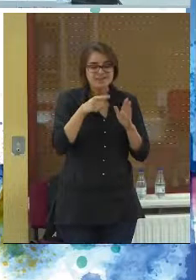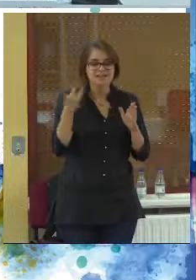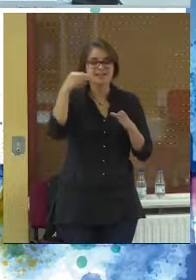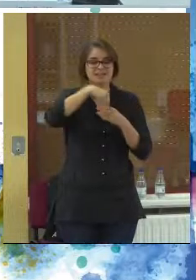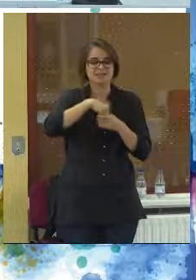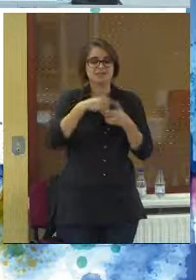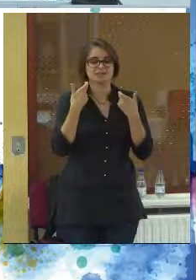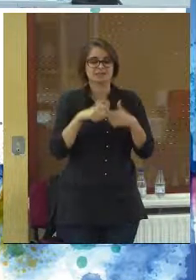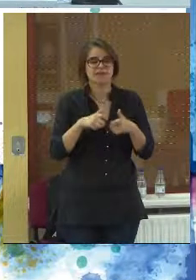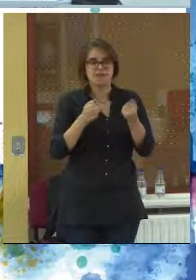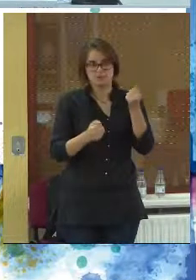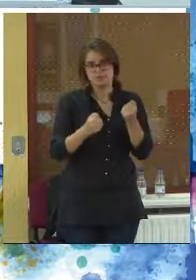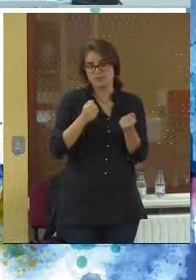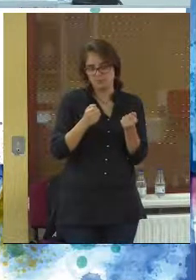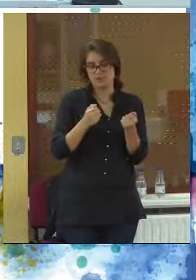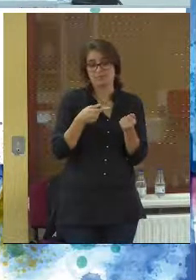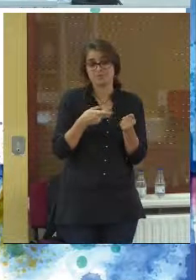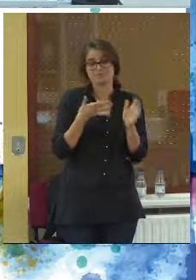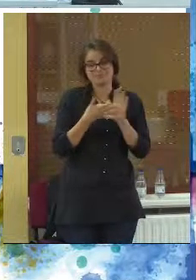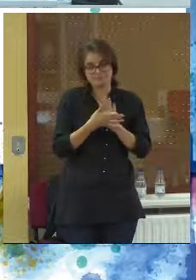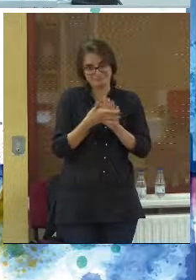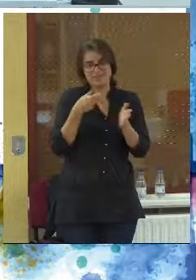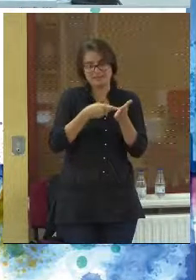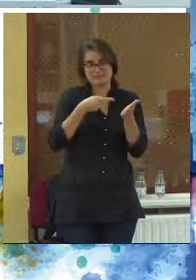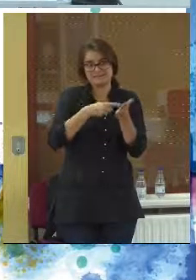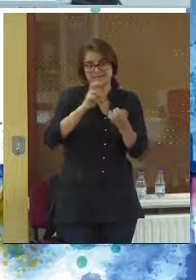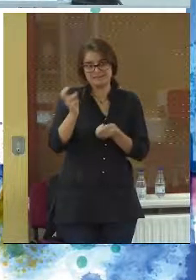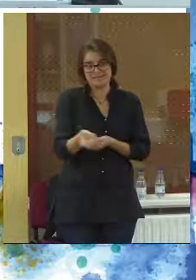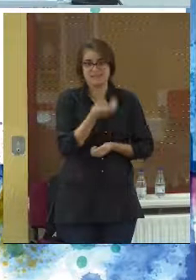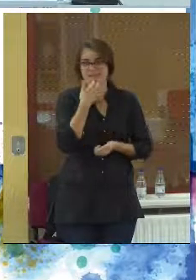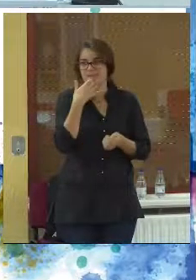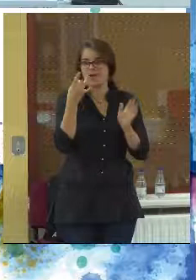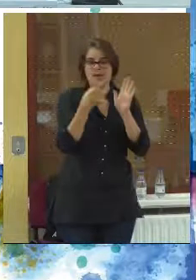Many are in the automotion sector